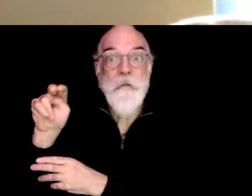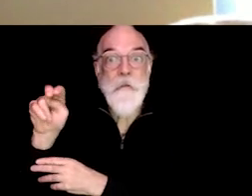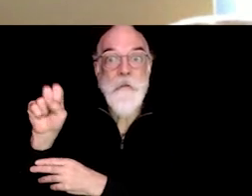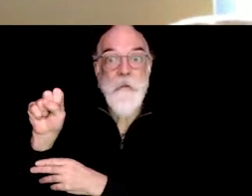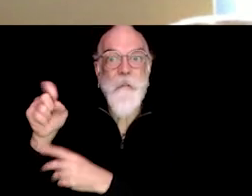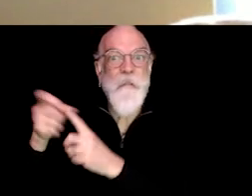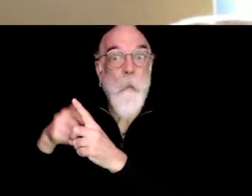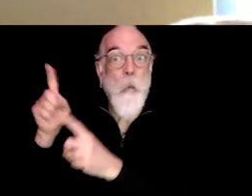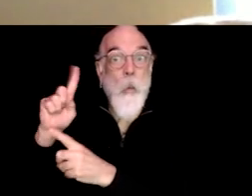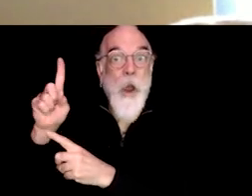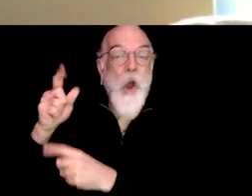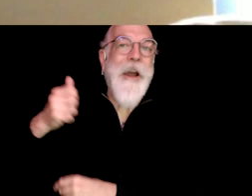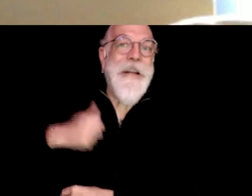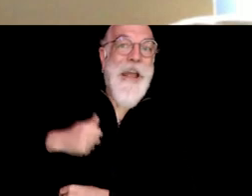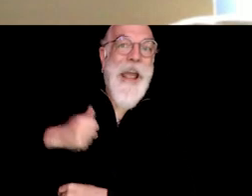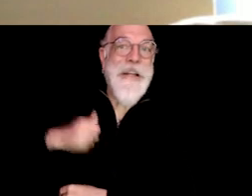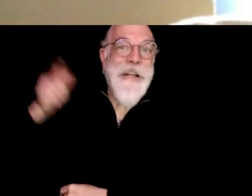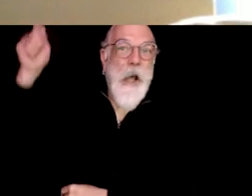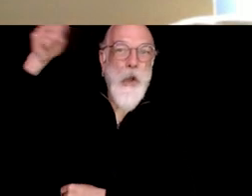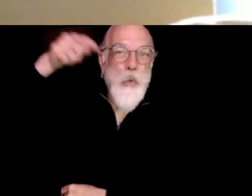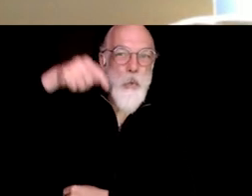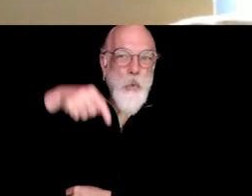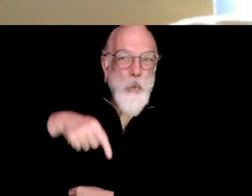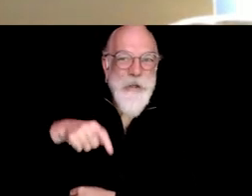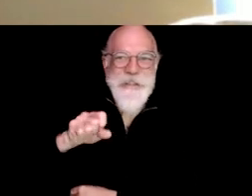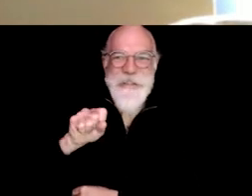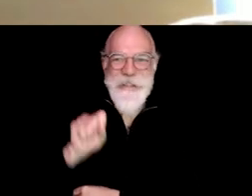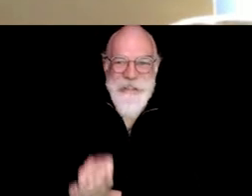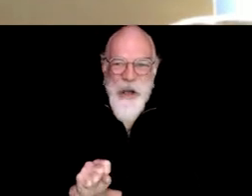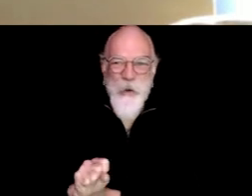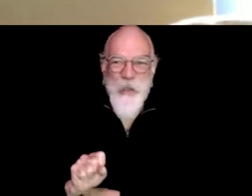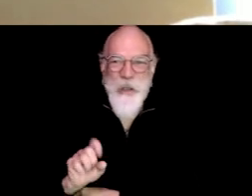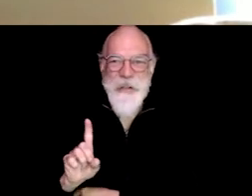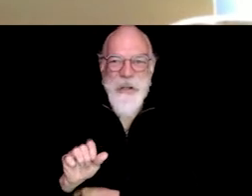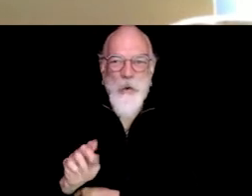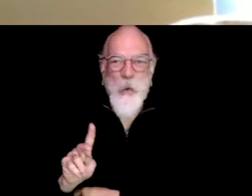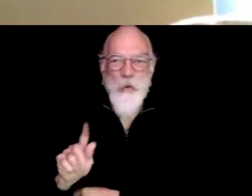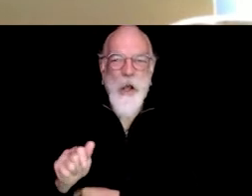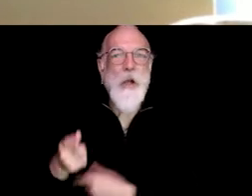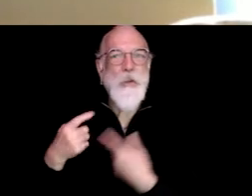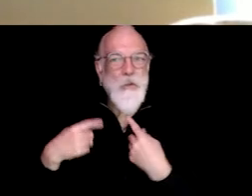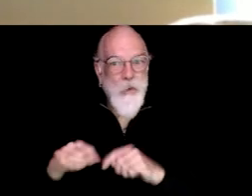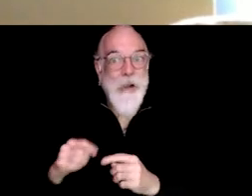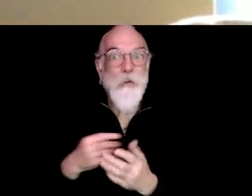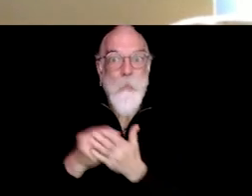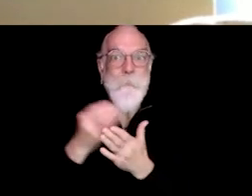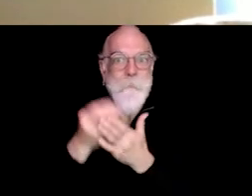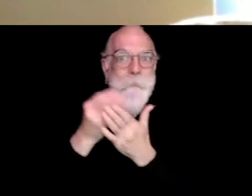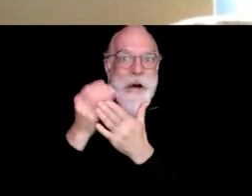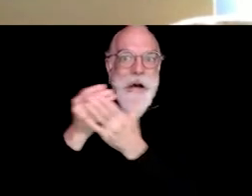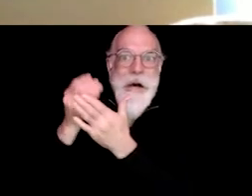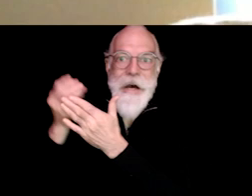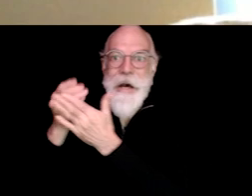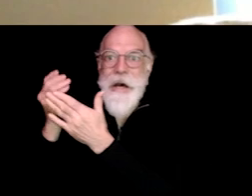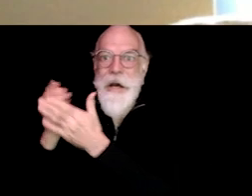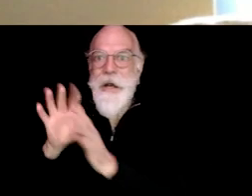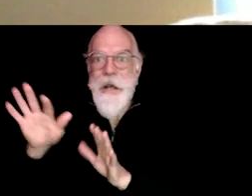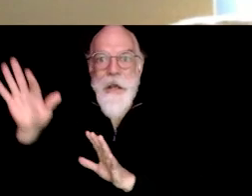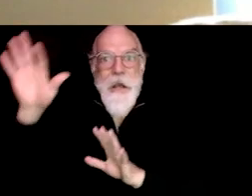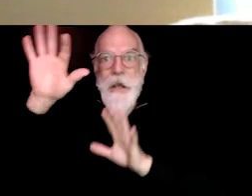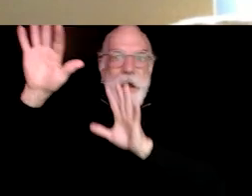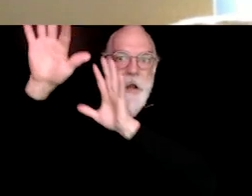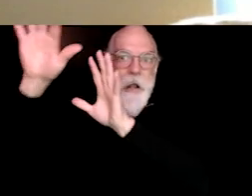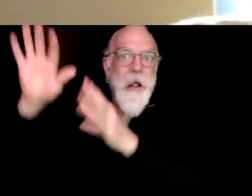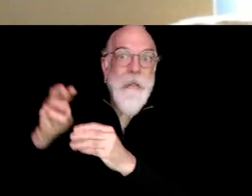in Canada down to maybe down to South Dakota, I'm not sure. They're trying to purchase